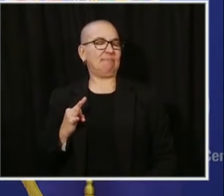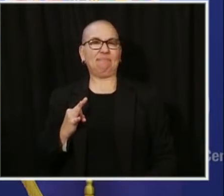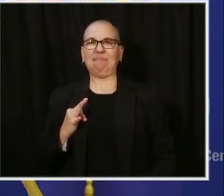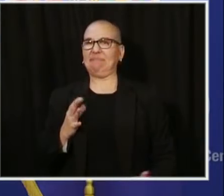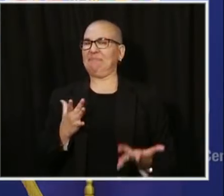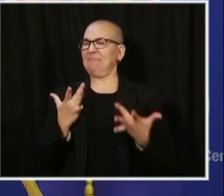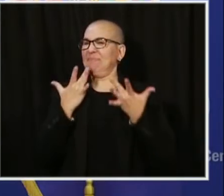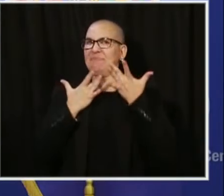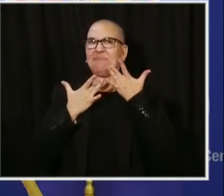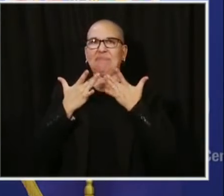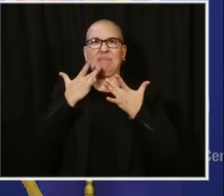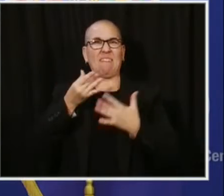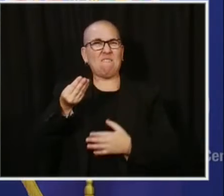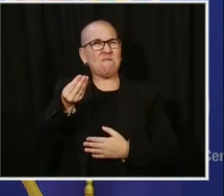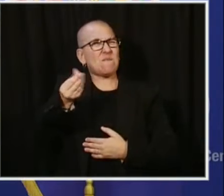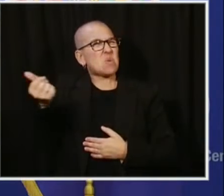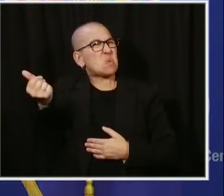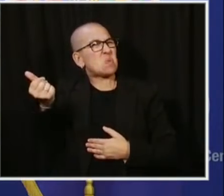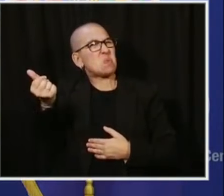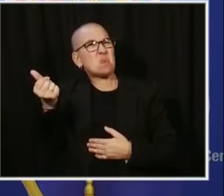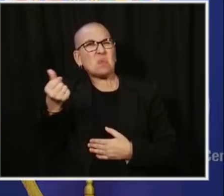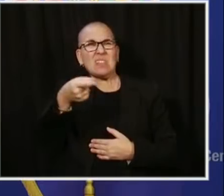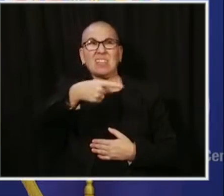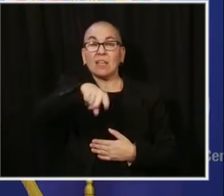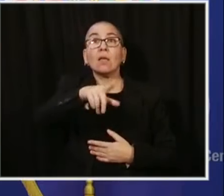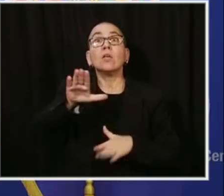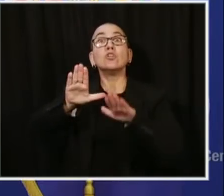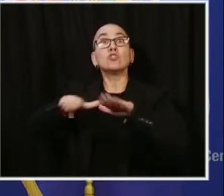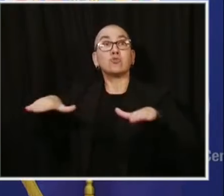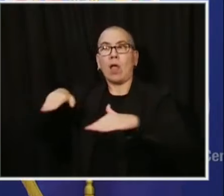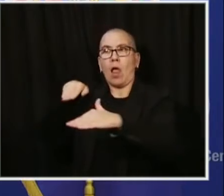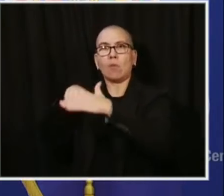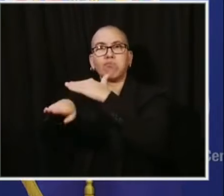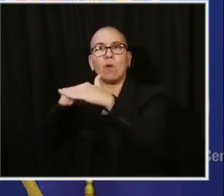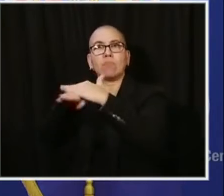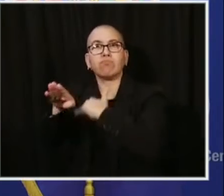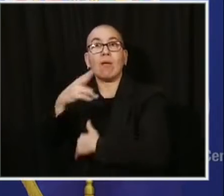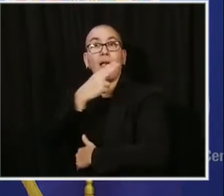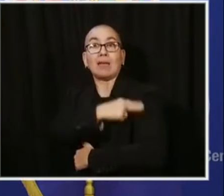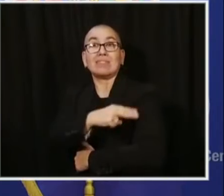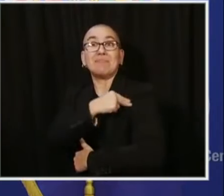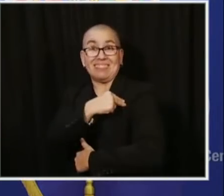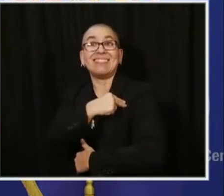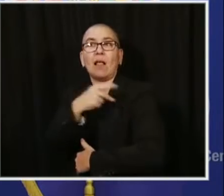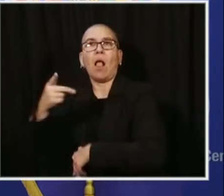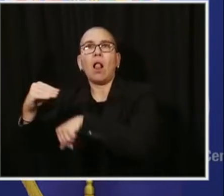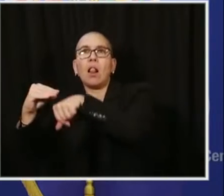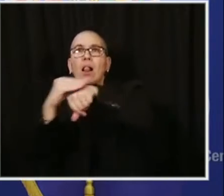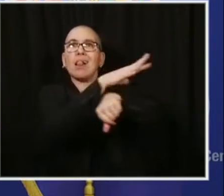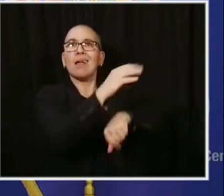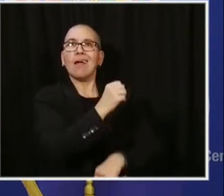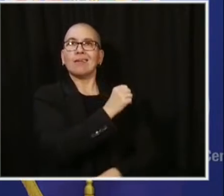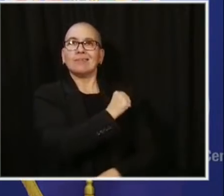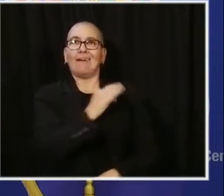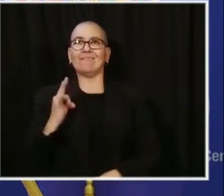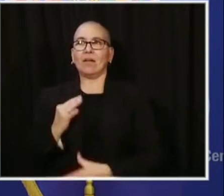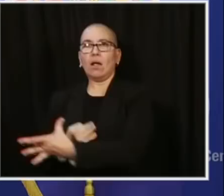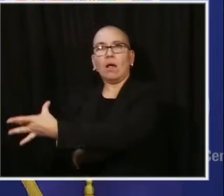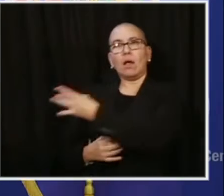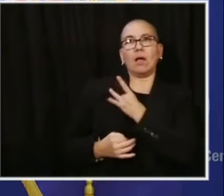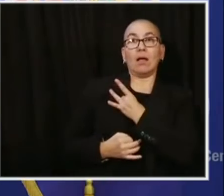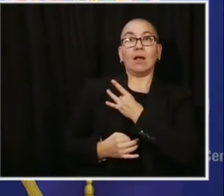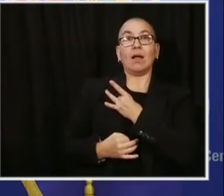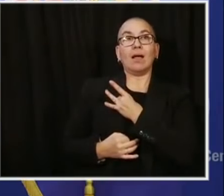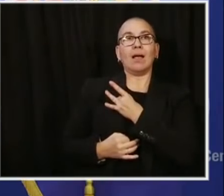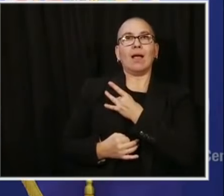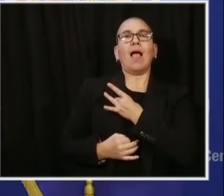exposure to COVID-19 for our staff within our walls, they are part of our community, and they are therefore at risk from community spread just like all the rest of